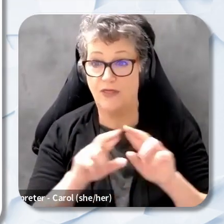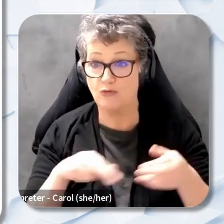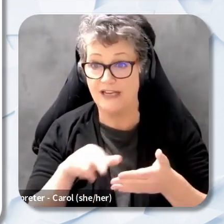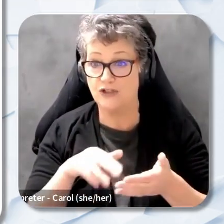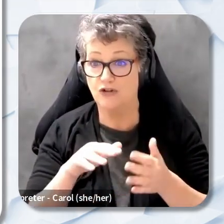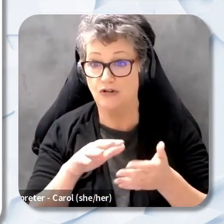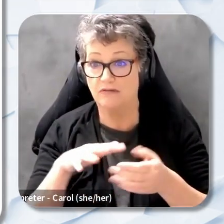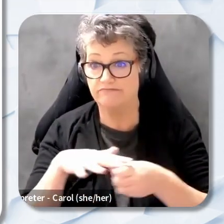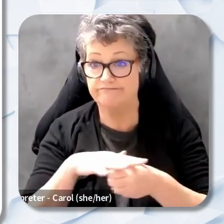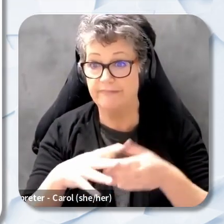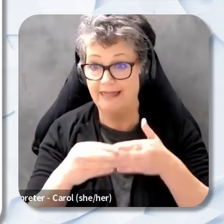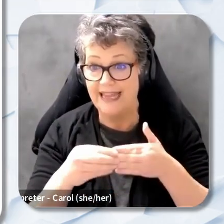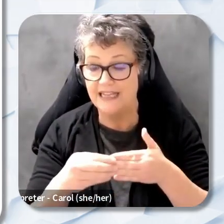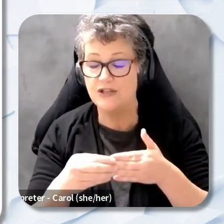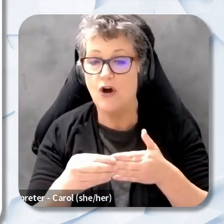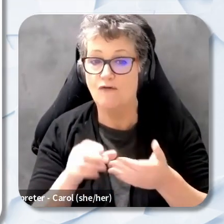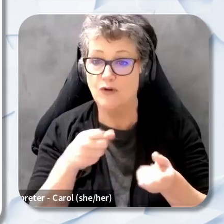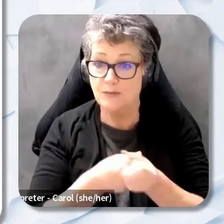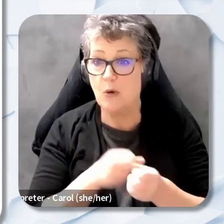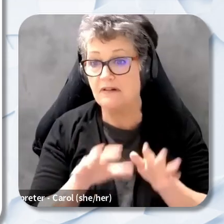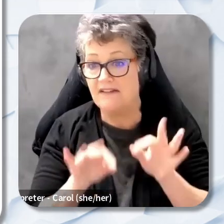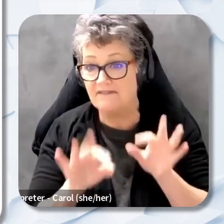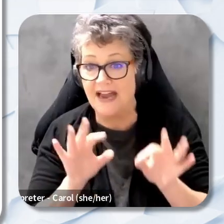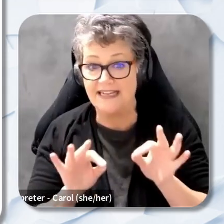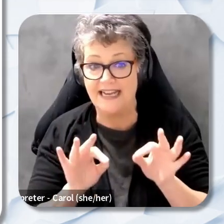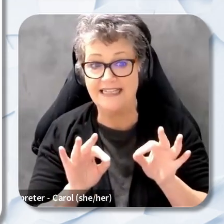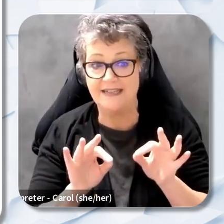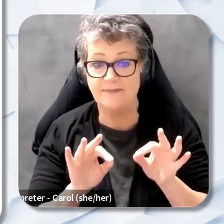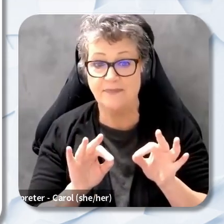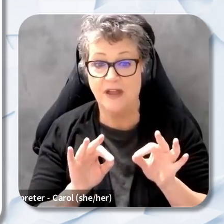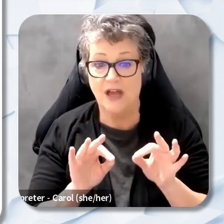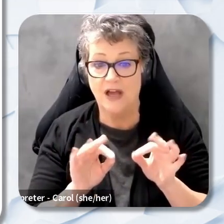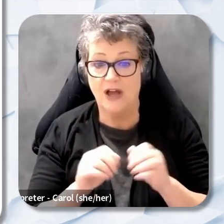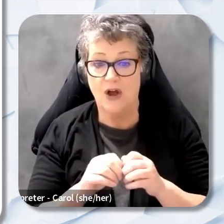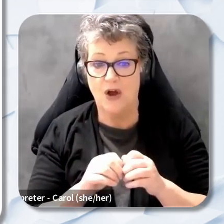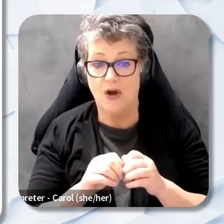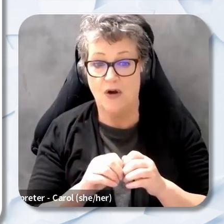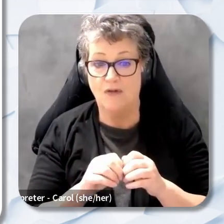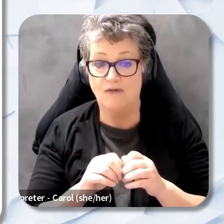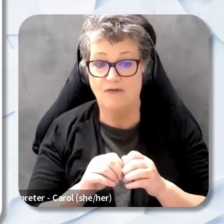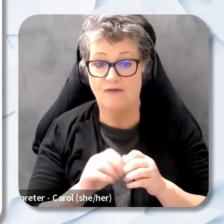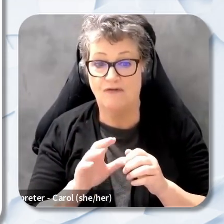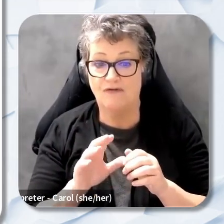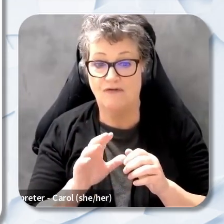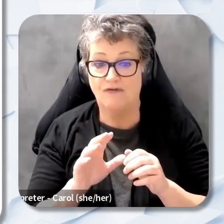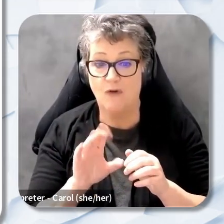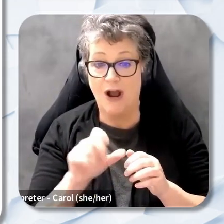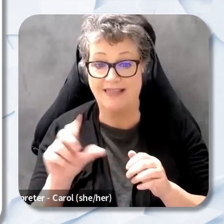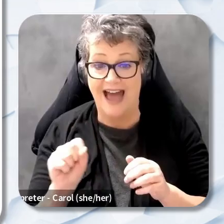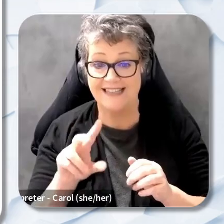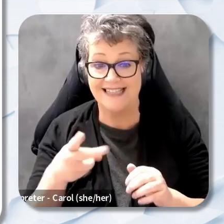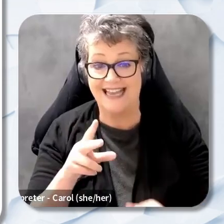leads for support and finding certified class second edition, pre-K to third, and class environment